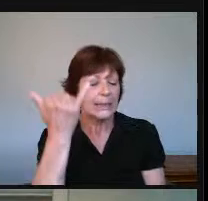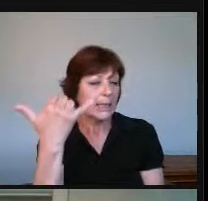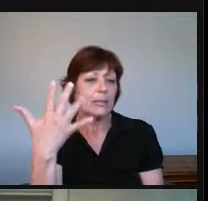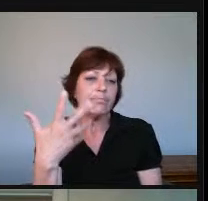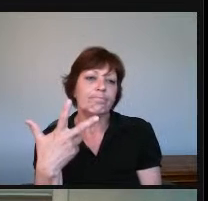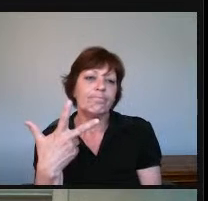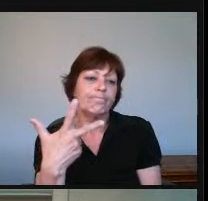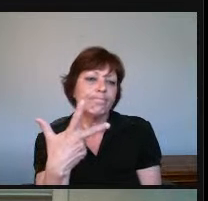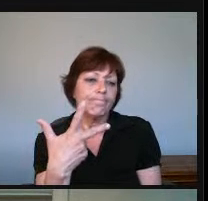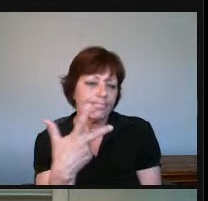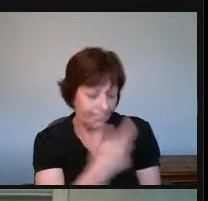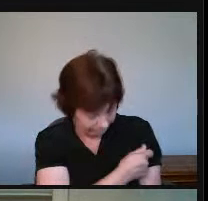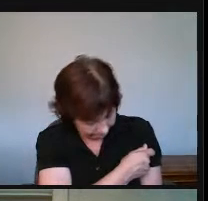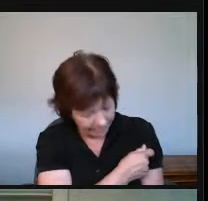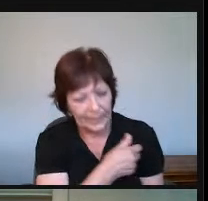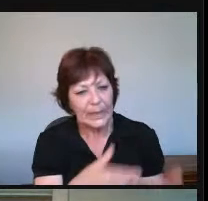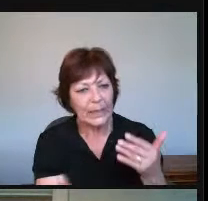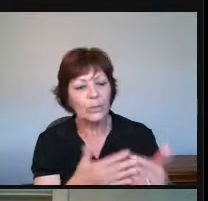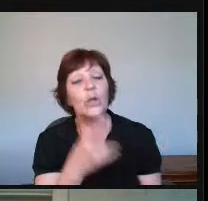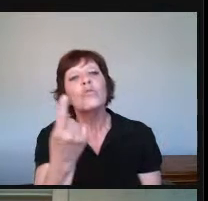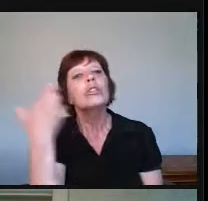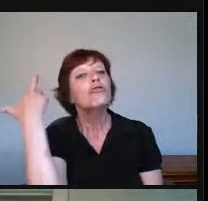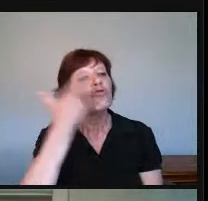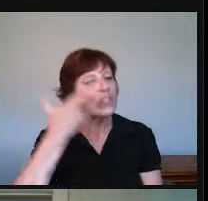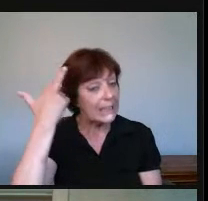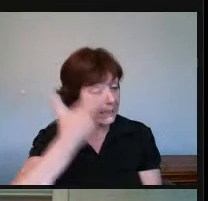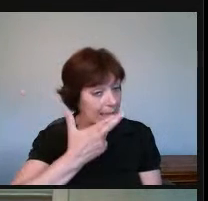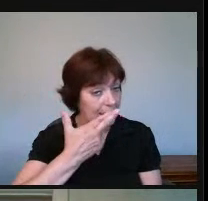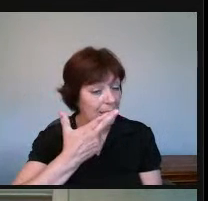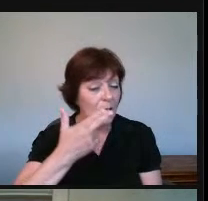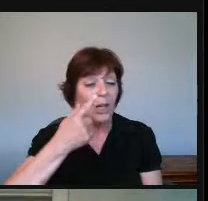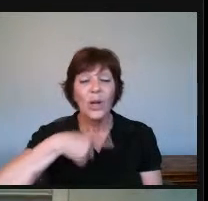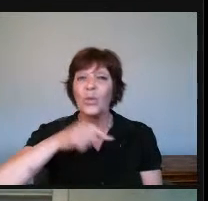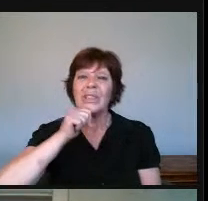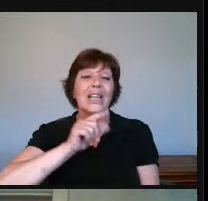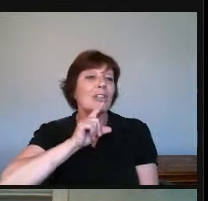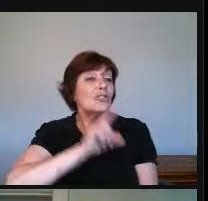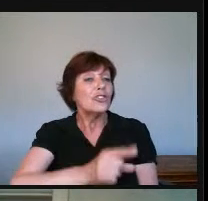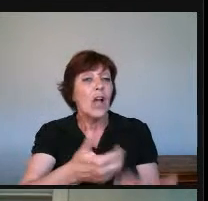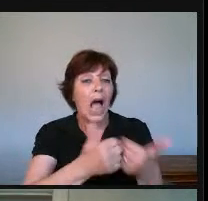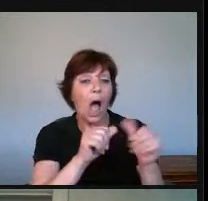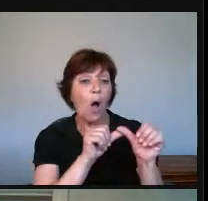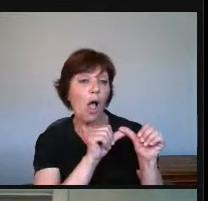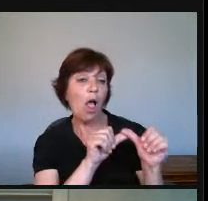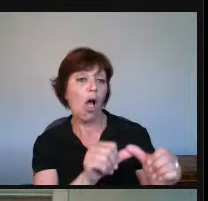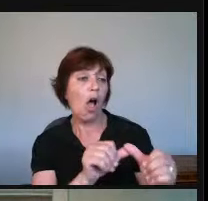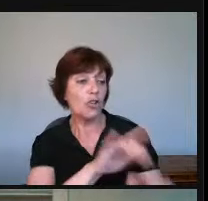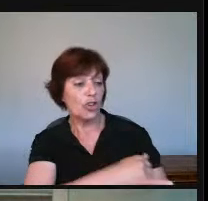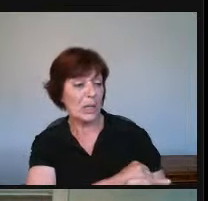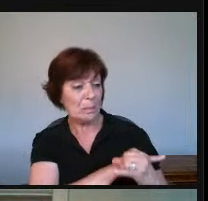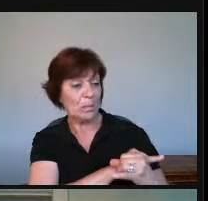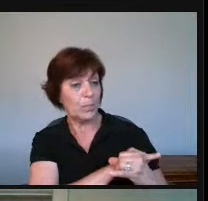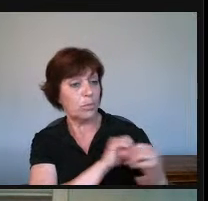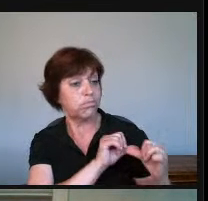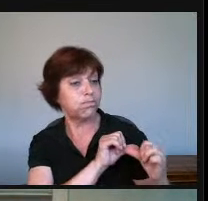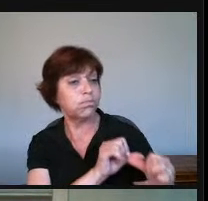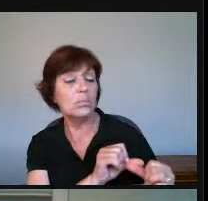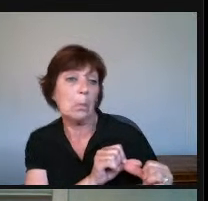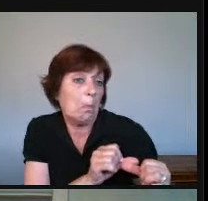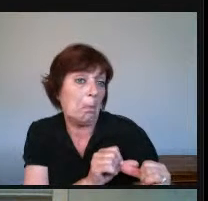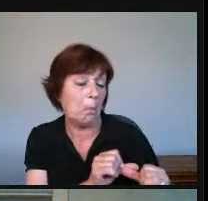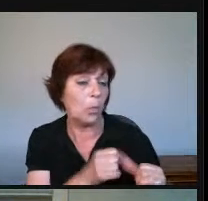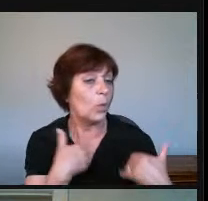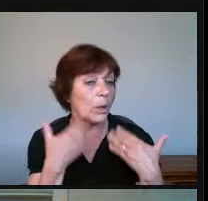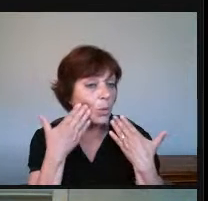to get it. One of the reasons we want to get it, to get vaccinated, is we're not sure how long this immunity is going to last, and we don't know how